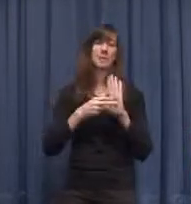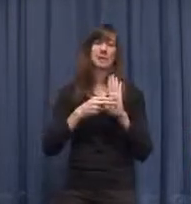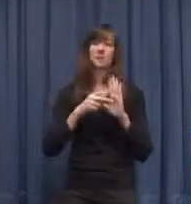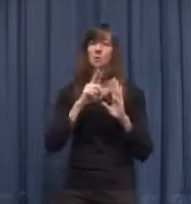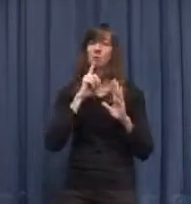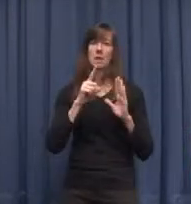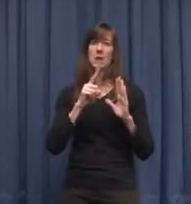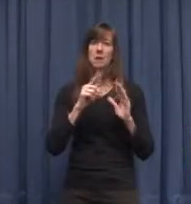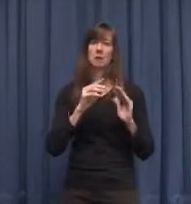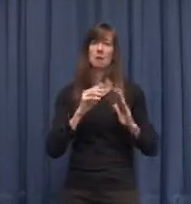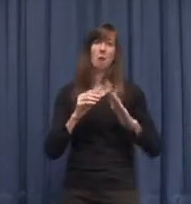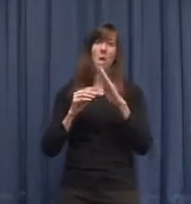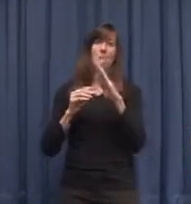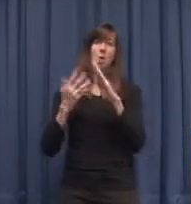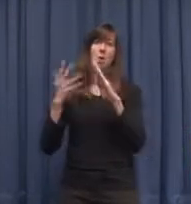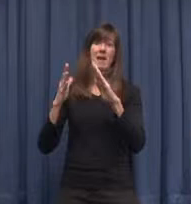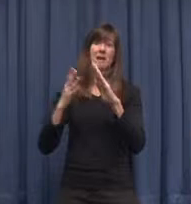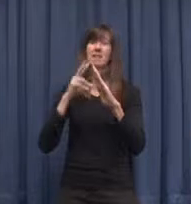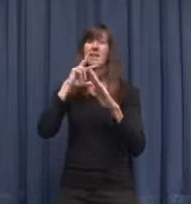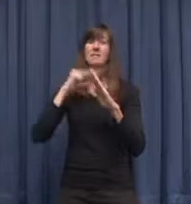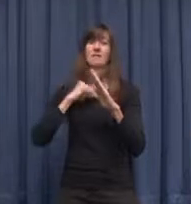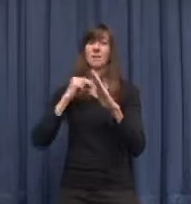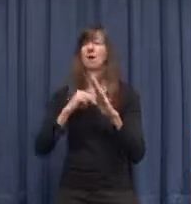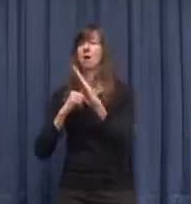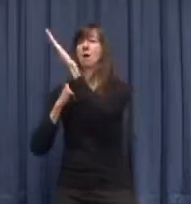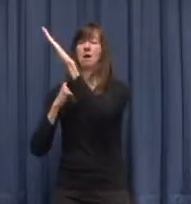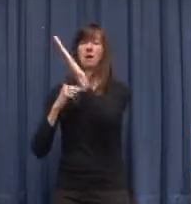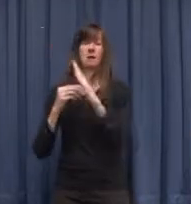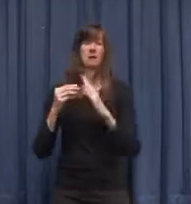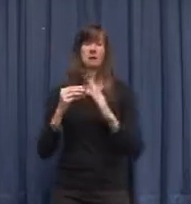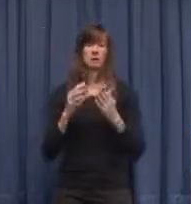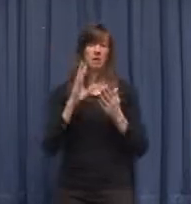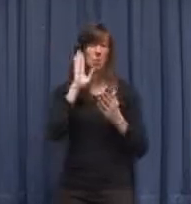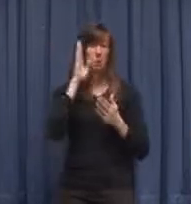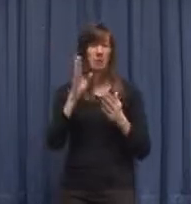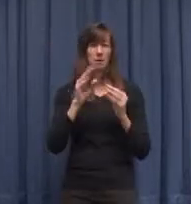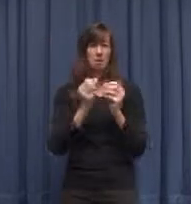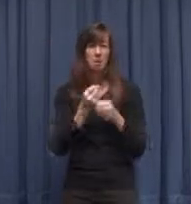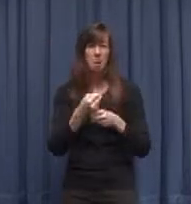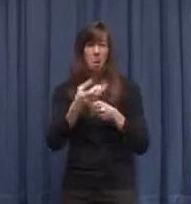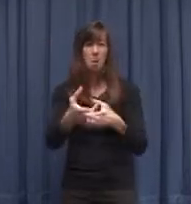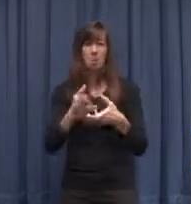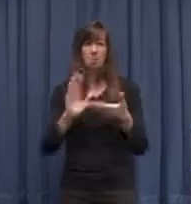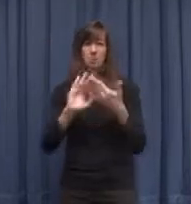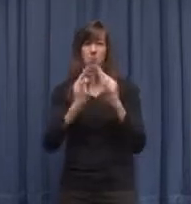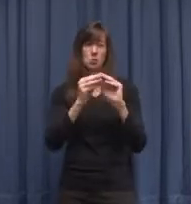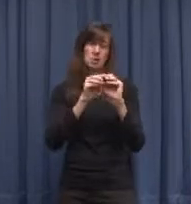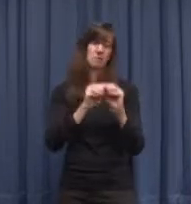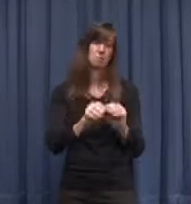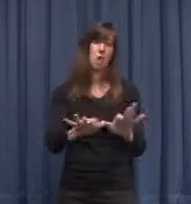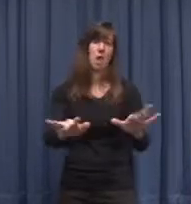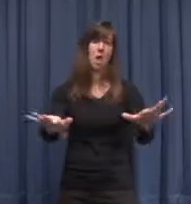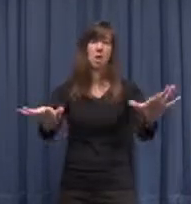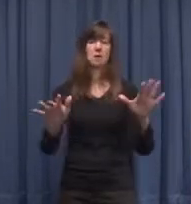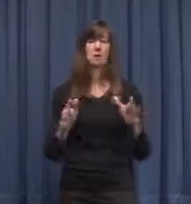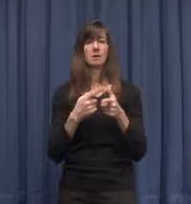the situation with widespread community spread to an uncontrollable place again, which we cannot